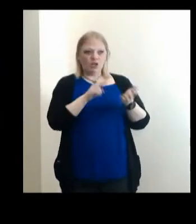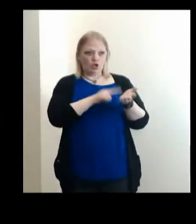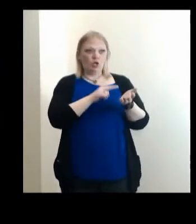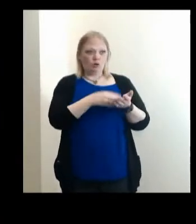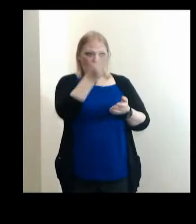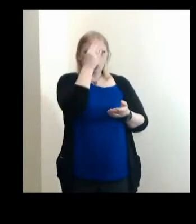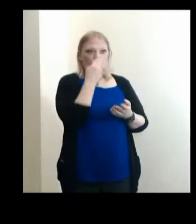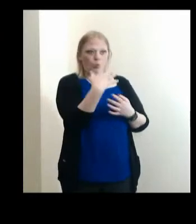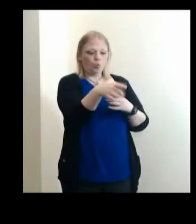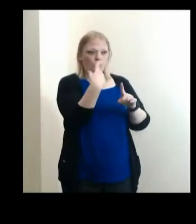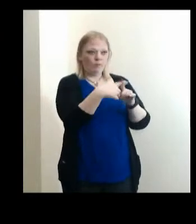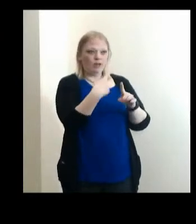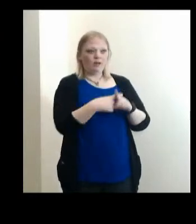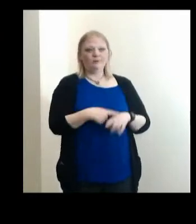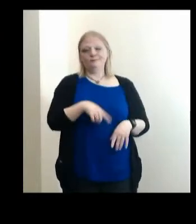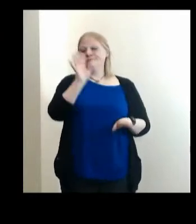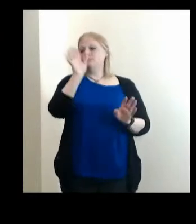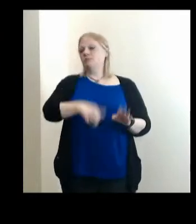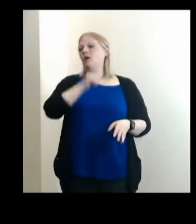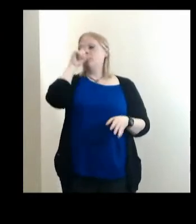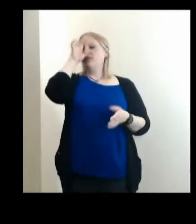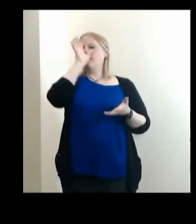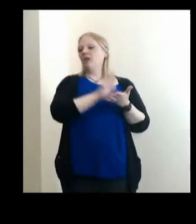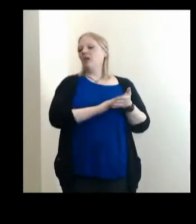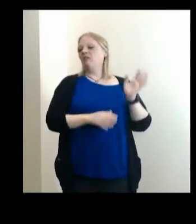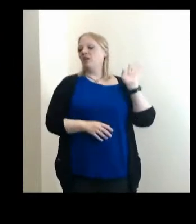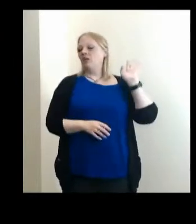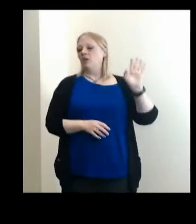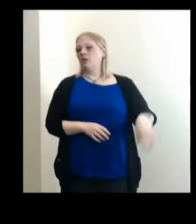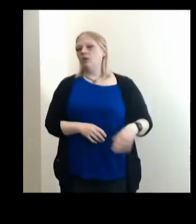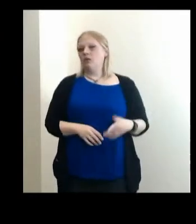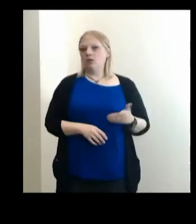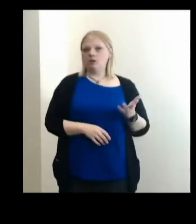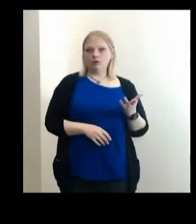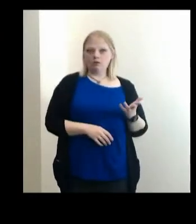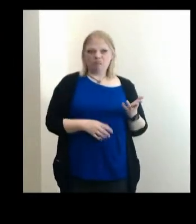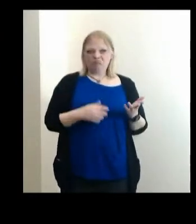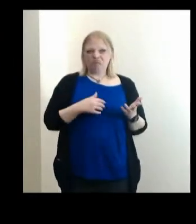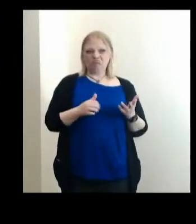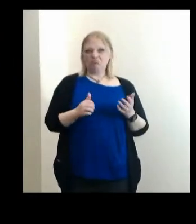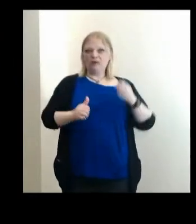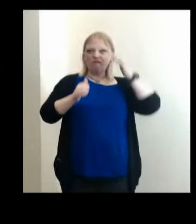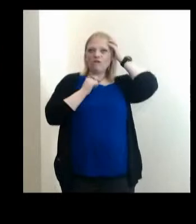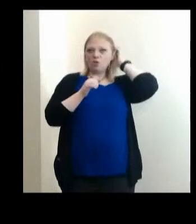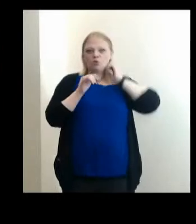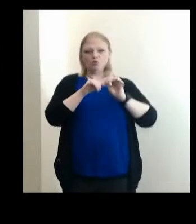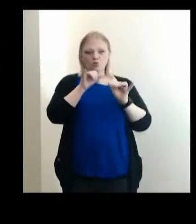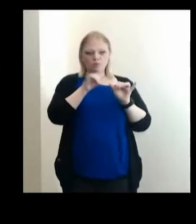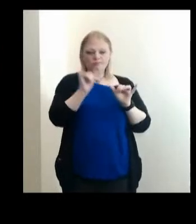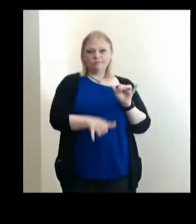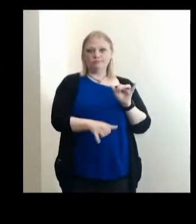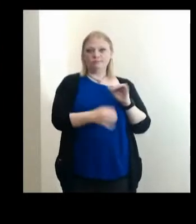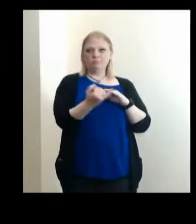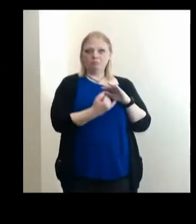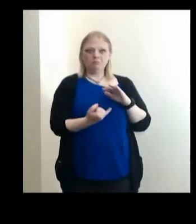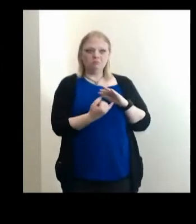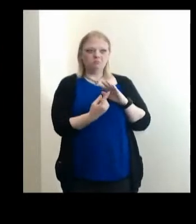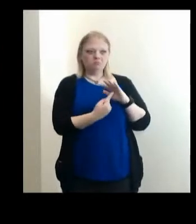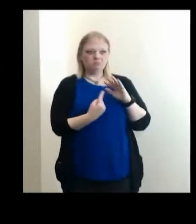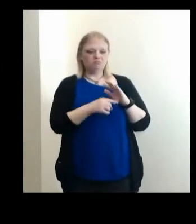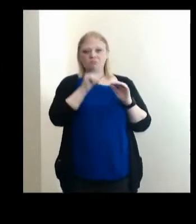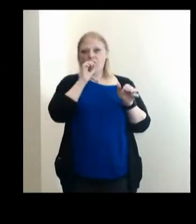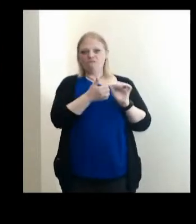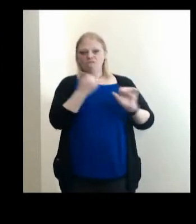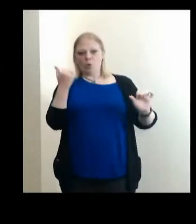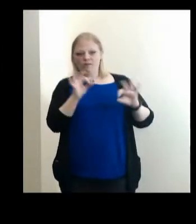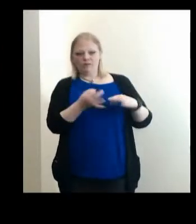test results, they say they don't believe it, and they're not going to adhere to isolation, and they're not going to stay away from the rest of their family. And